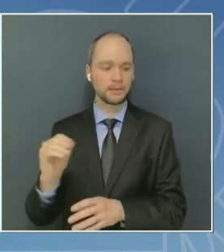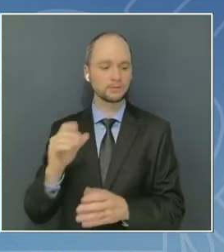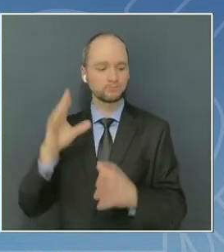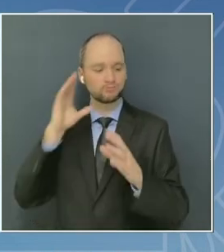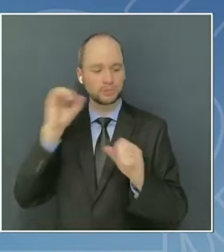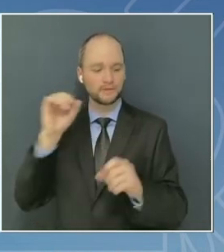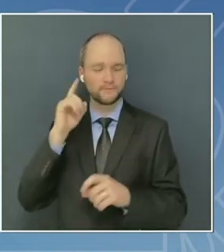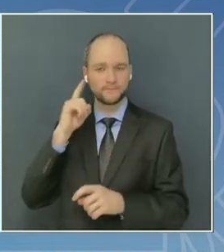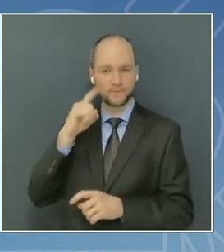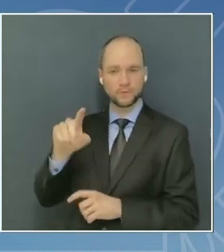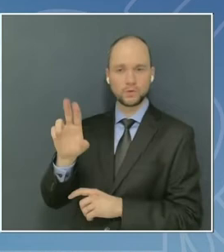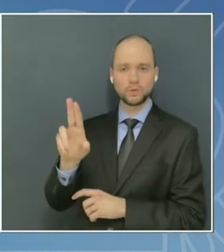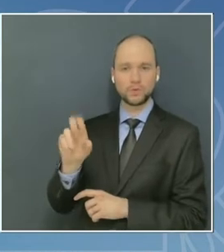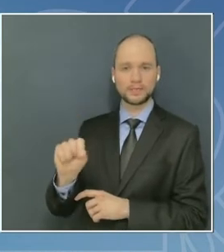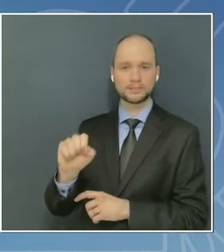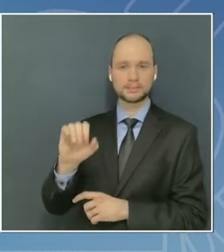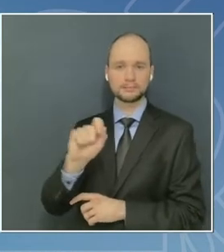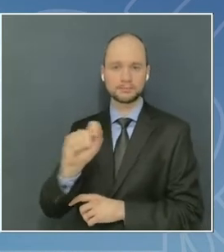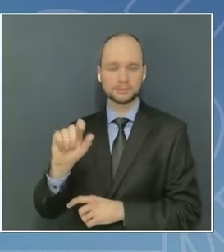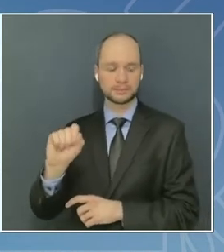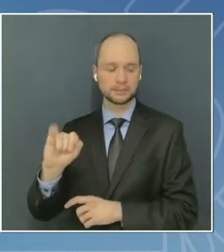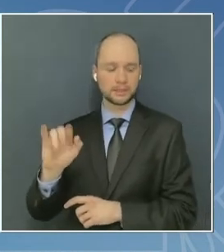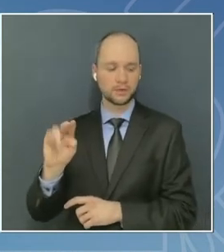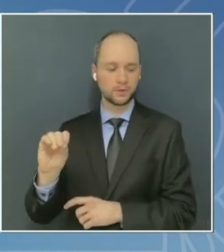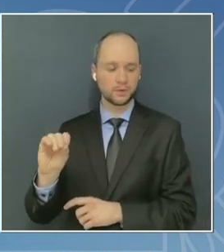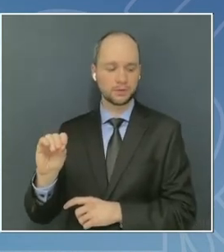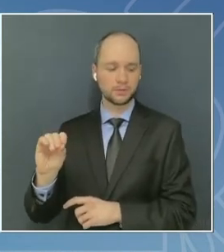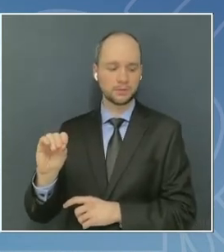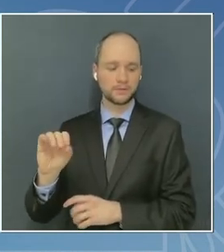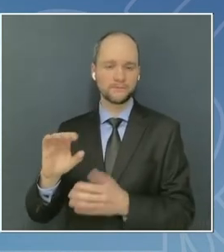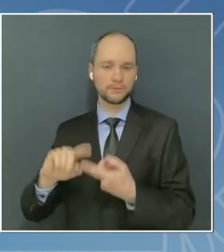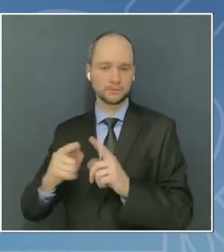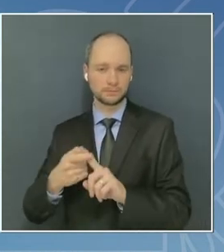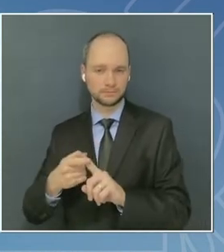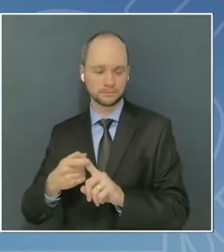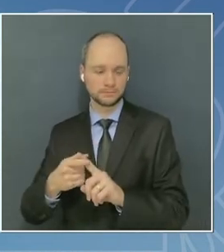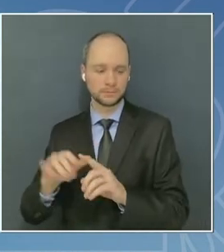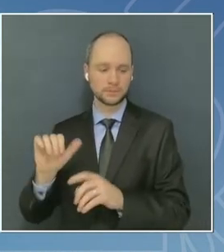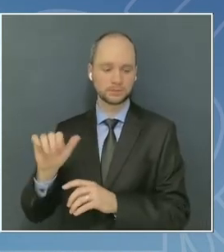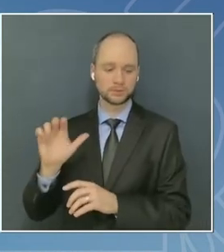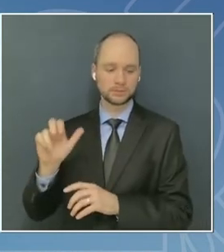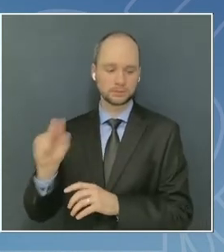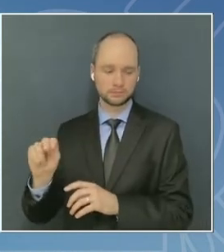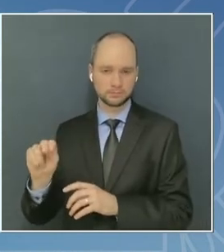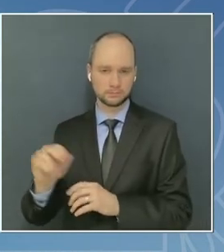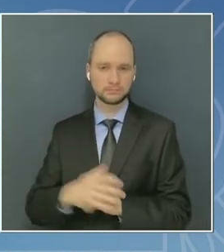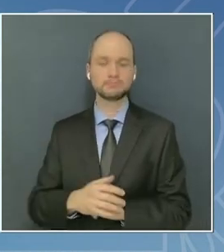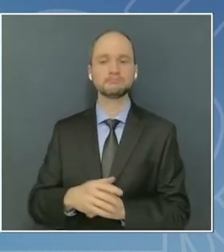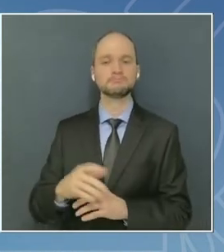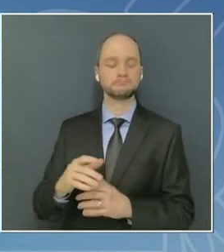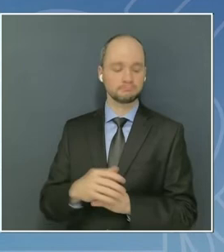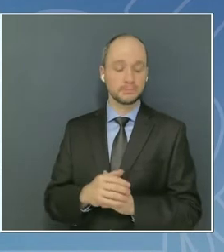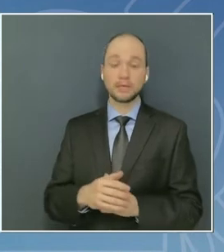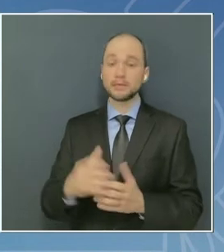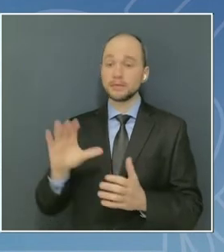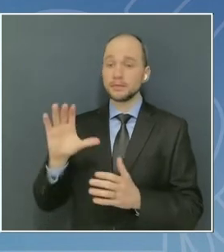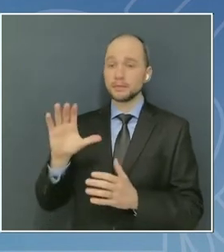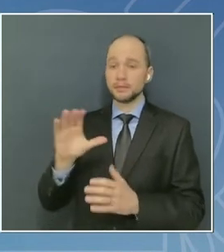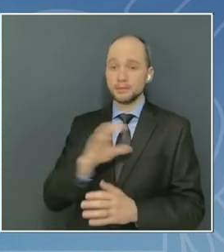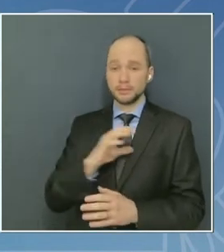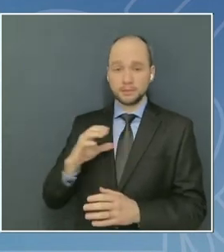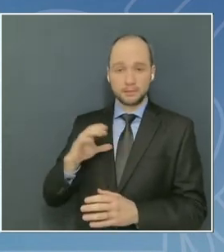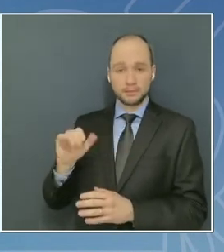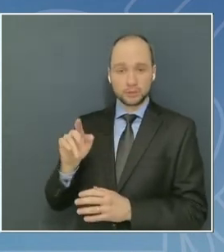member of President Biden's Advisory Commission on Asian Americans, Native Hawaiians, and Pacific Islanders. Commissioner Pong, like